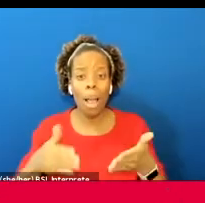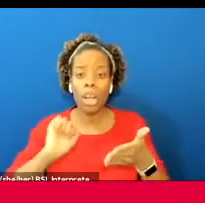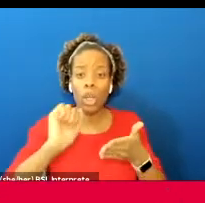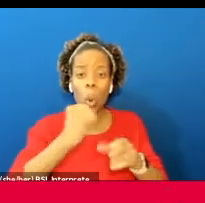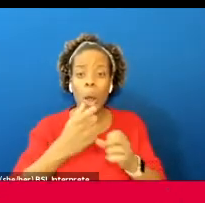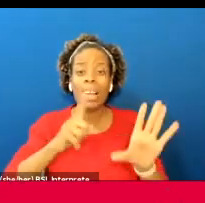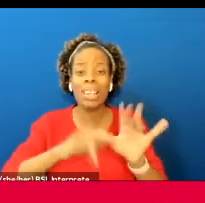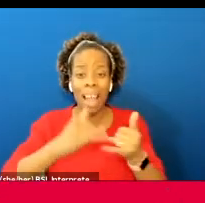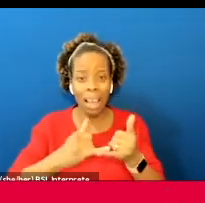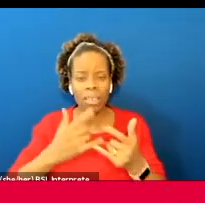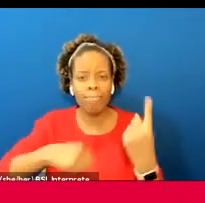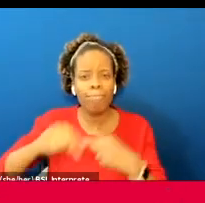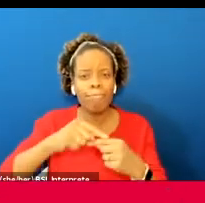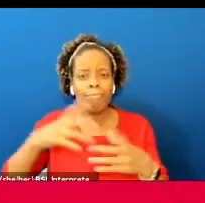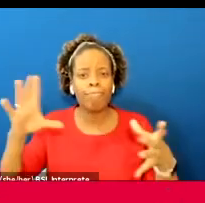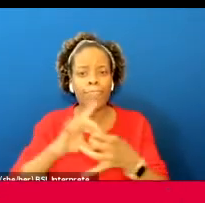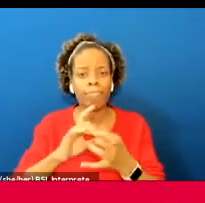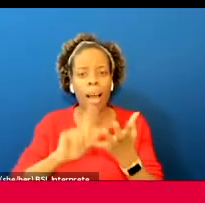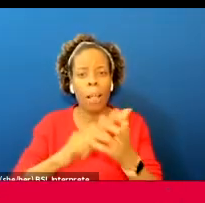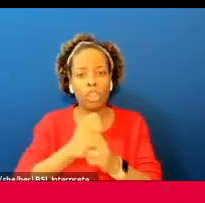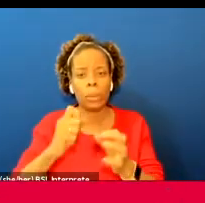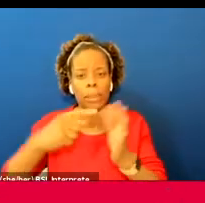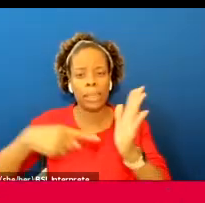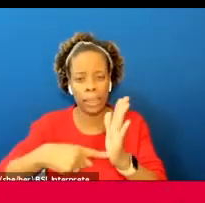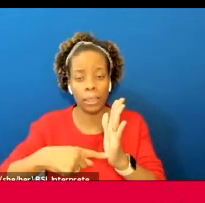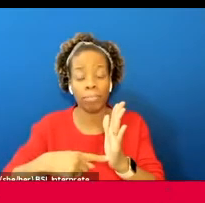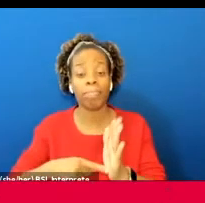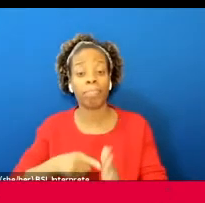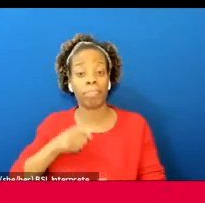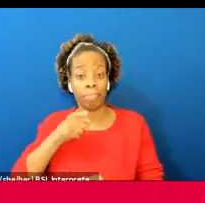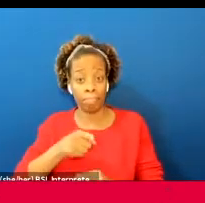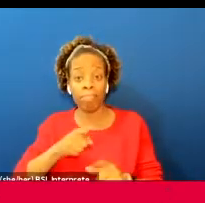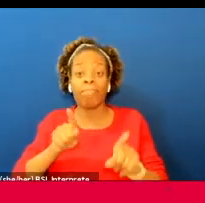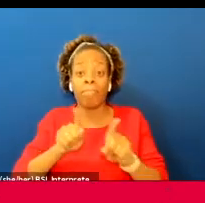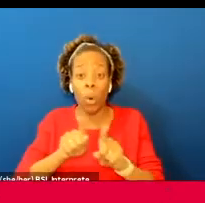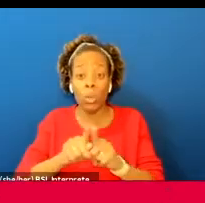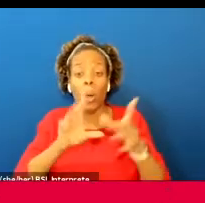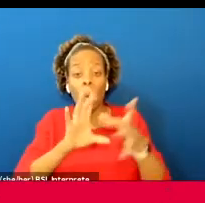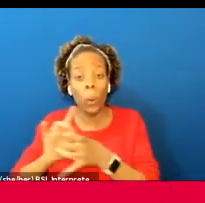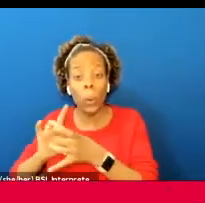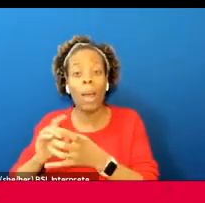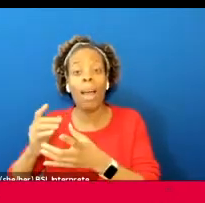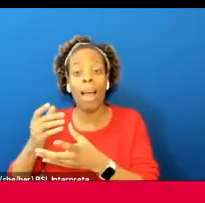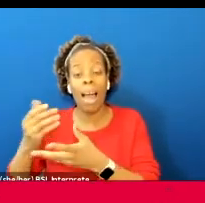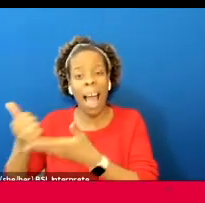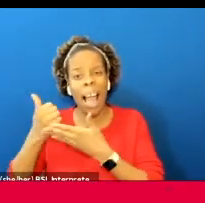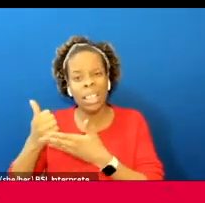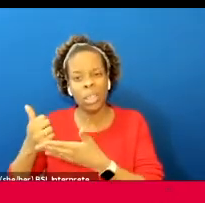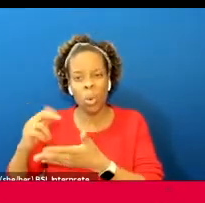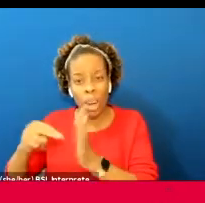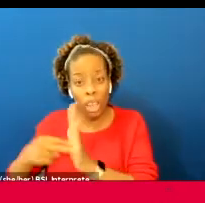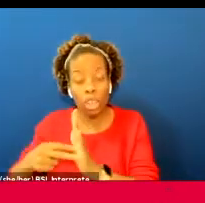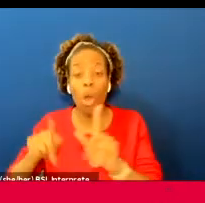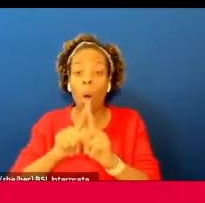student of anthropology and media, they currently work with mutual aid organizations and write opinion ed articles